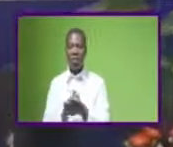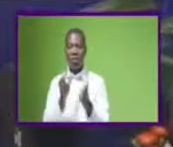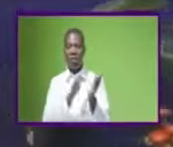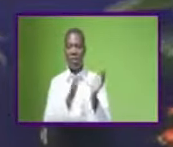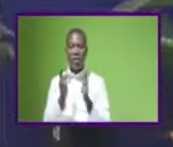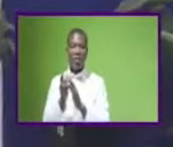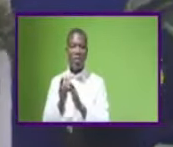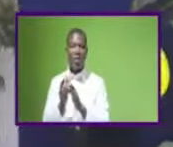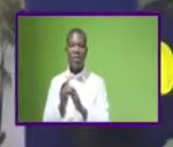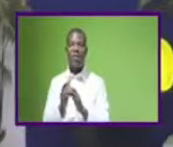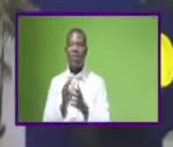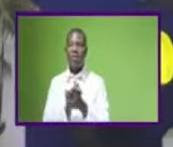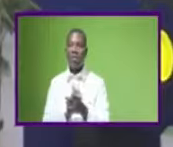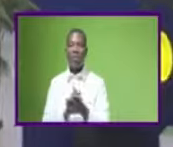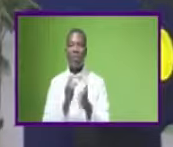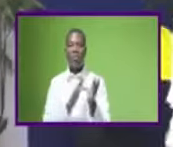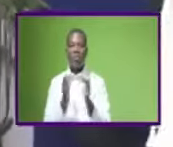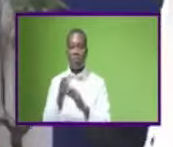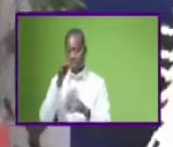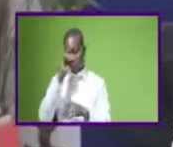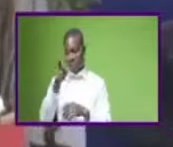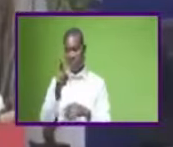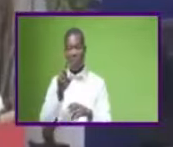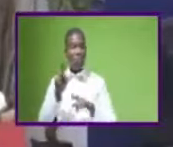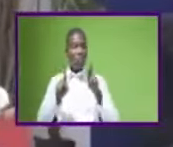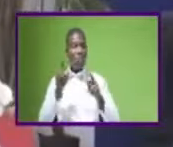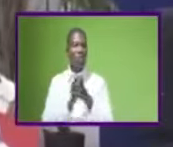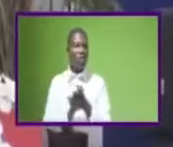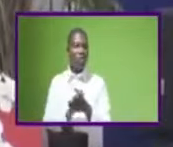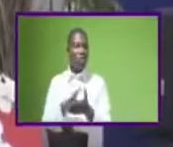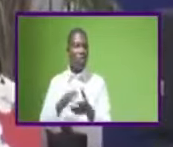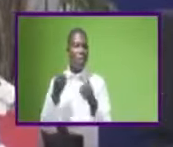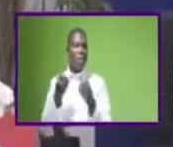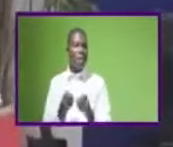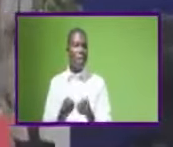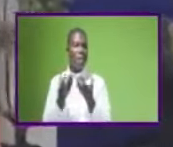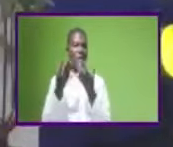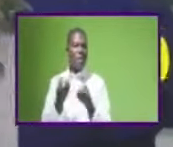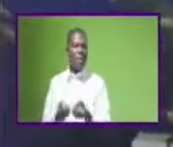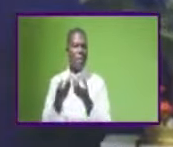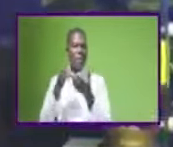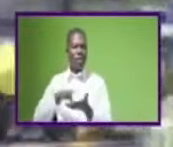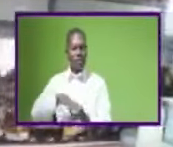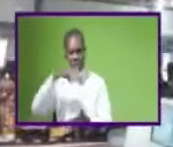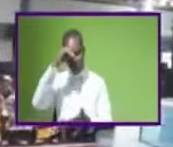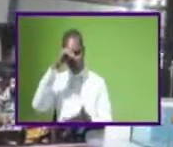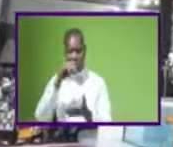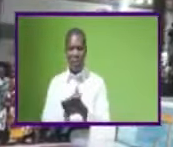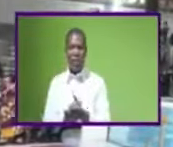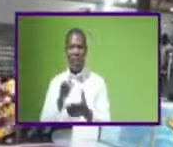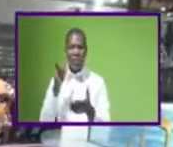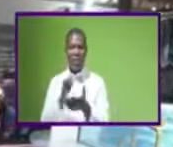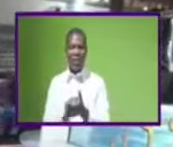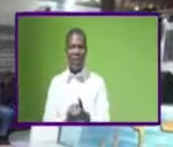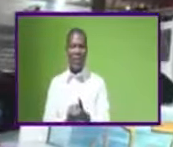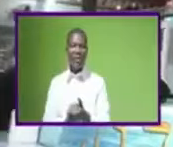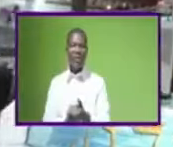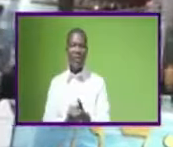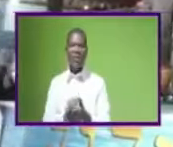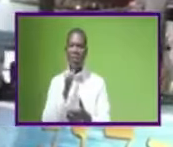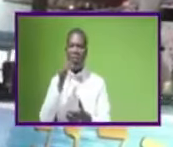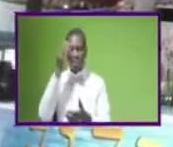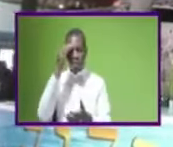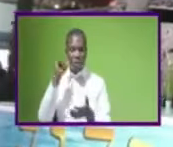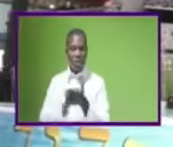Bible scholars, the theologians and the Bible scholars, enti bebra mo sue nanti na munni mu dasa samfoni ne anya Jesus